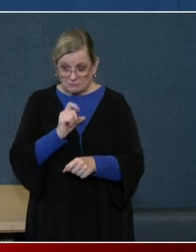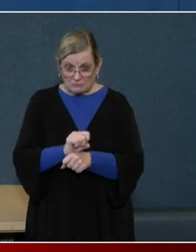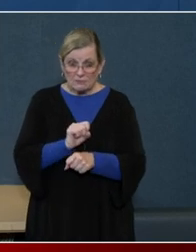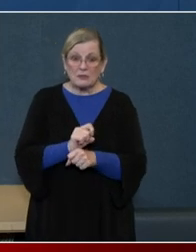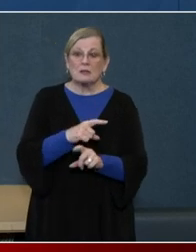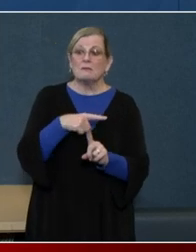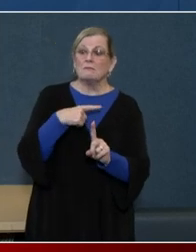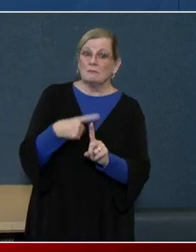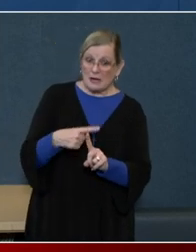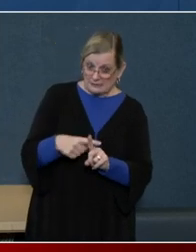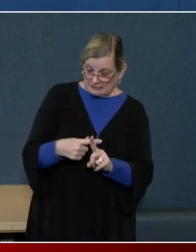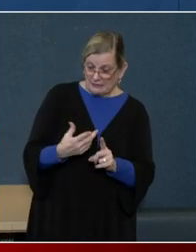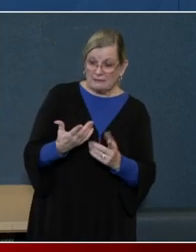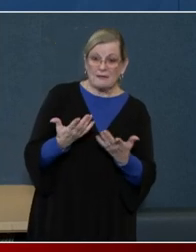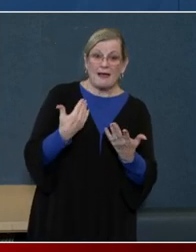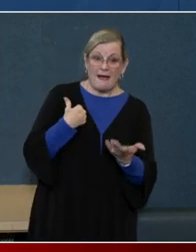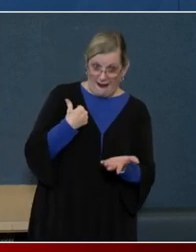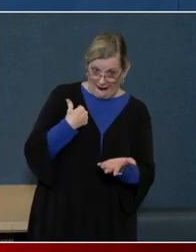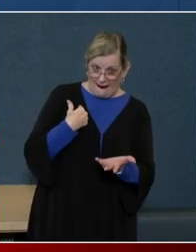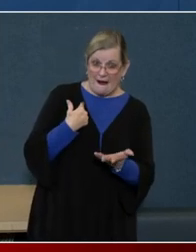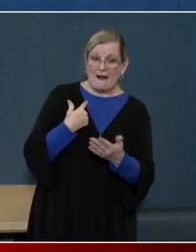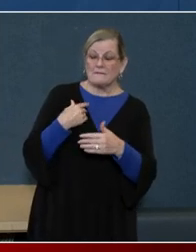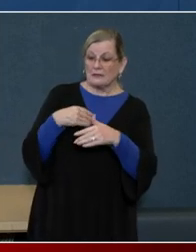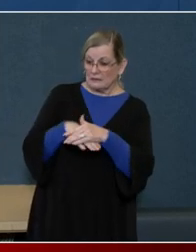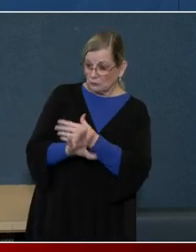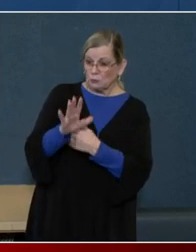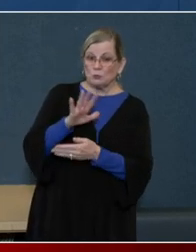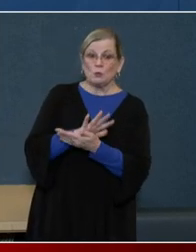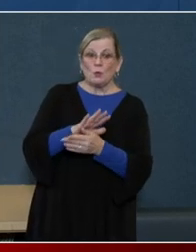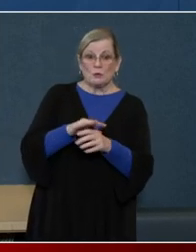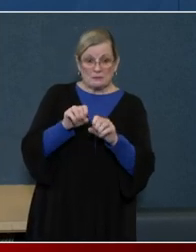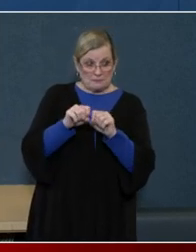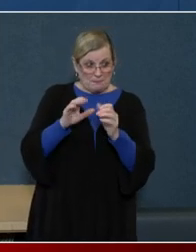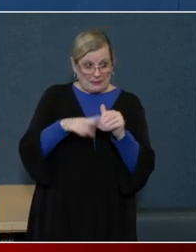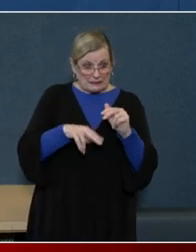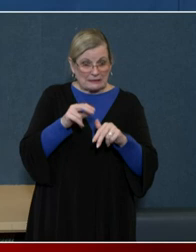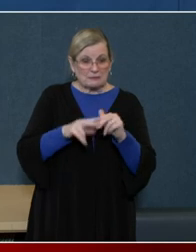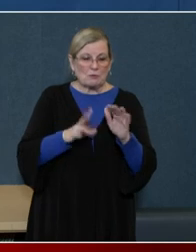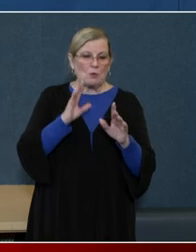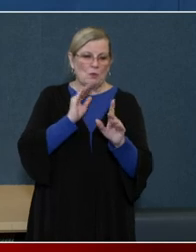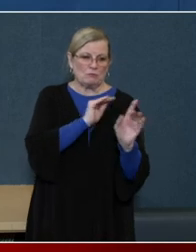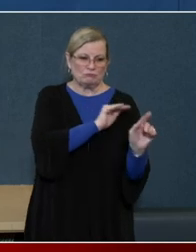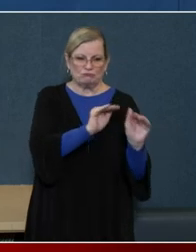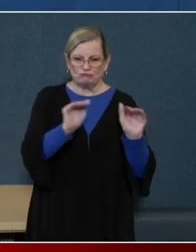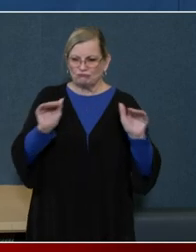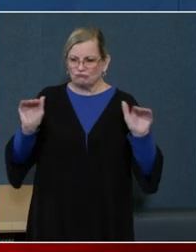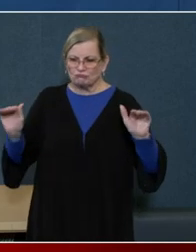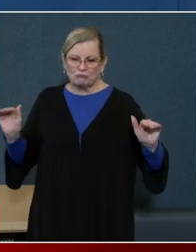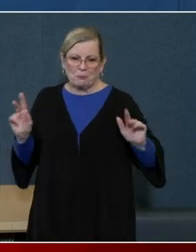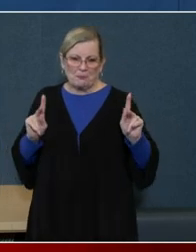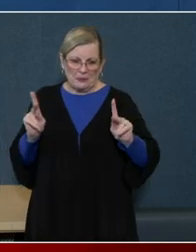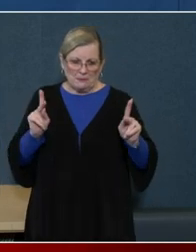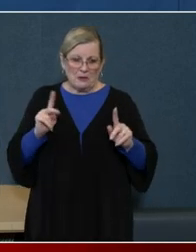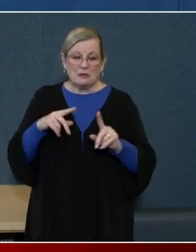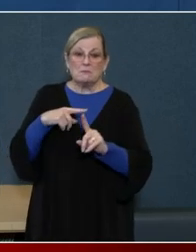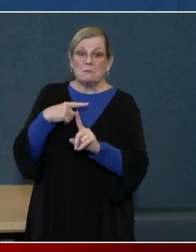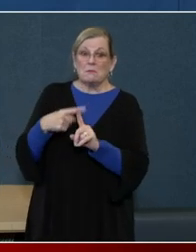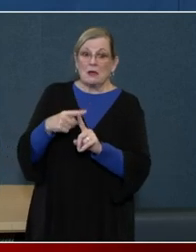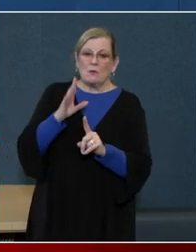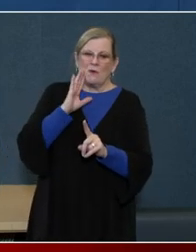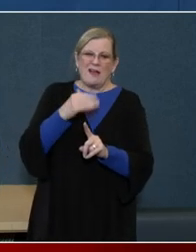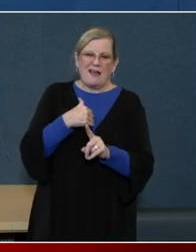in the school building, individuals will be notified that are close contacts, and also there will be